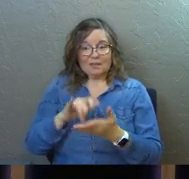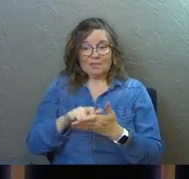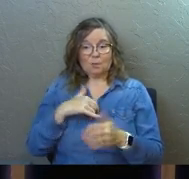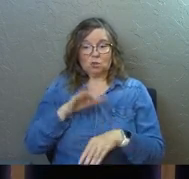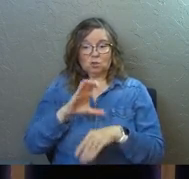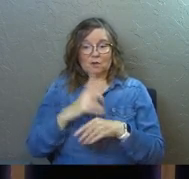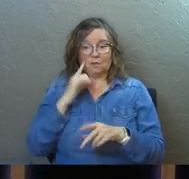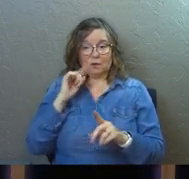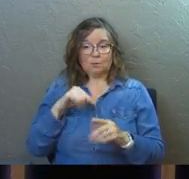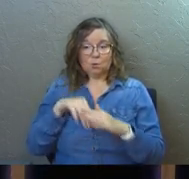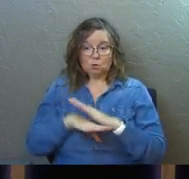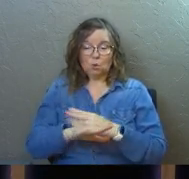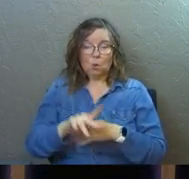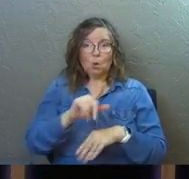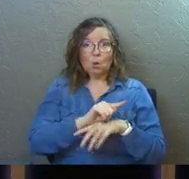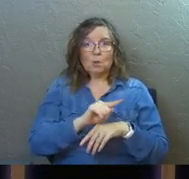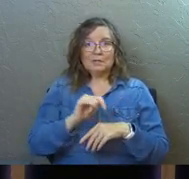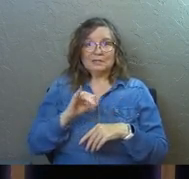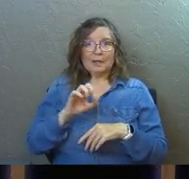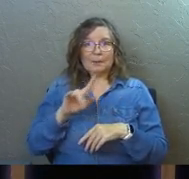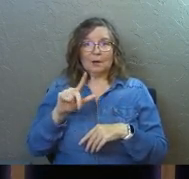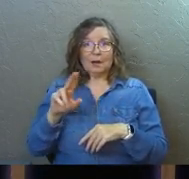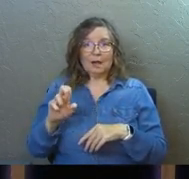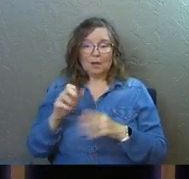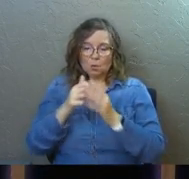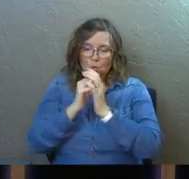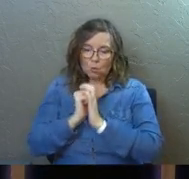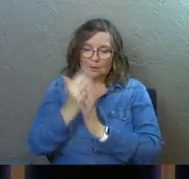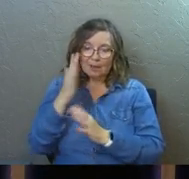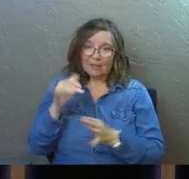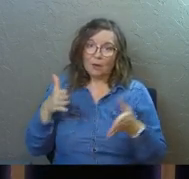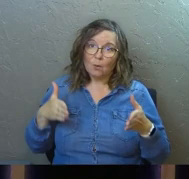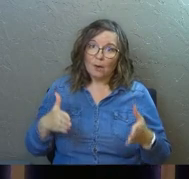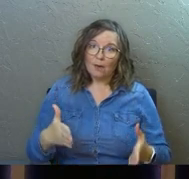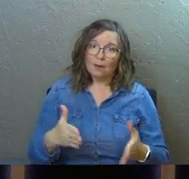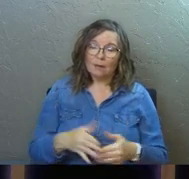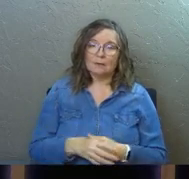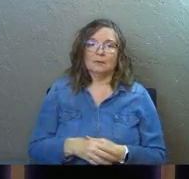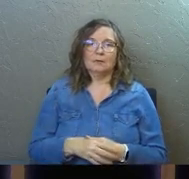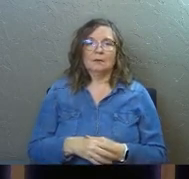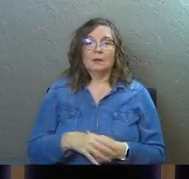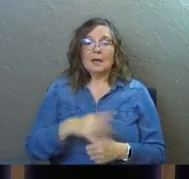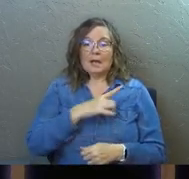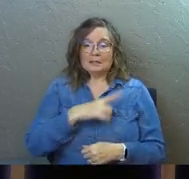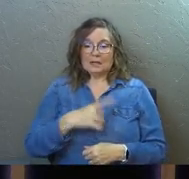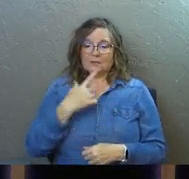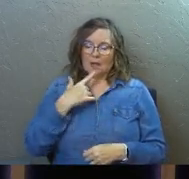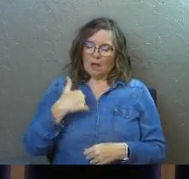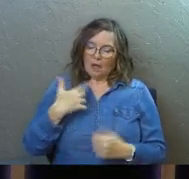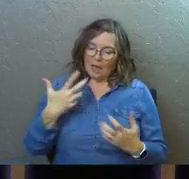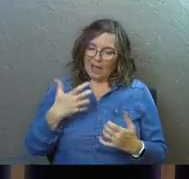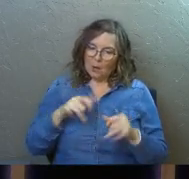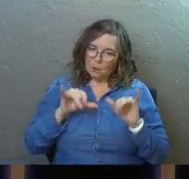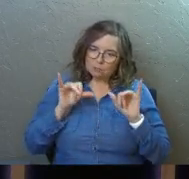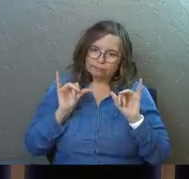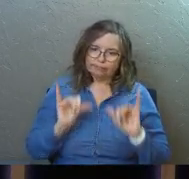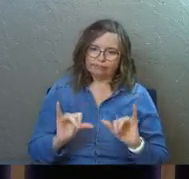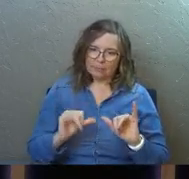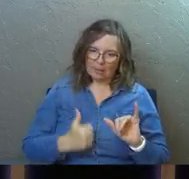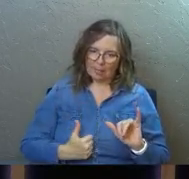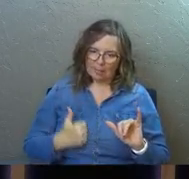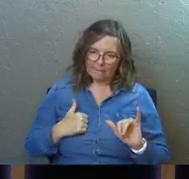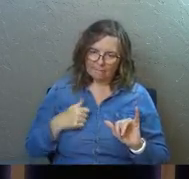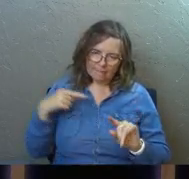was for him, was going to the tabernacle and worshiping God in that way. And David says, I want to live in